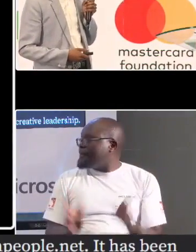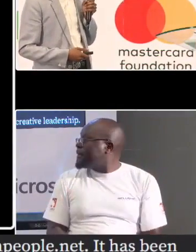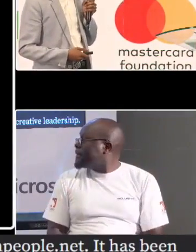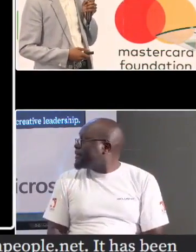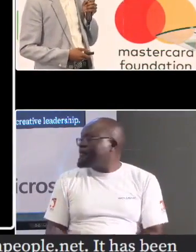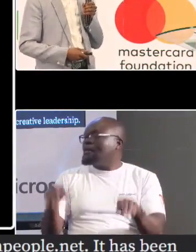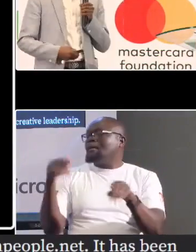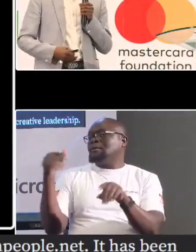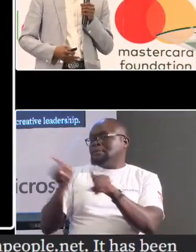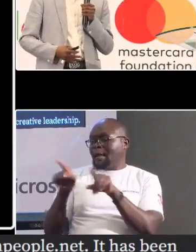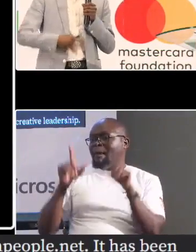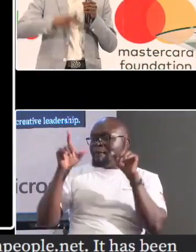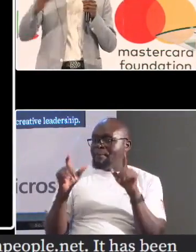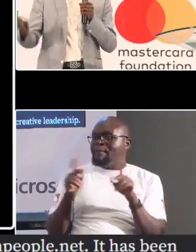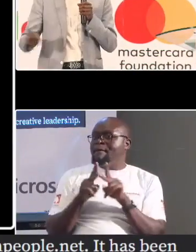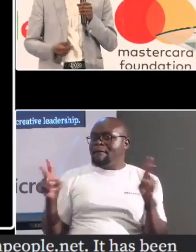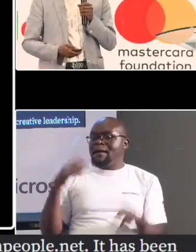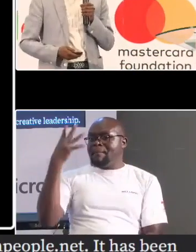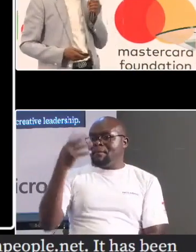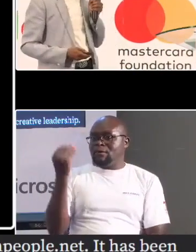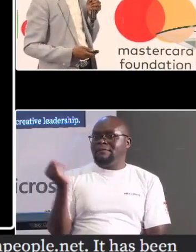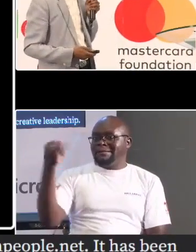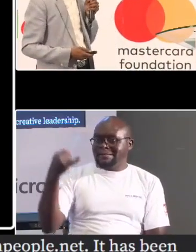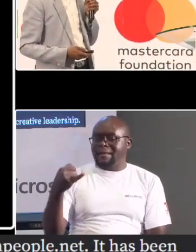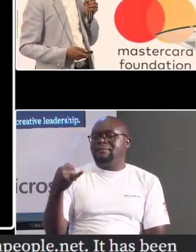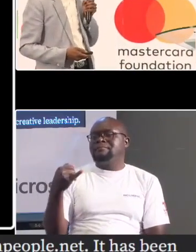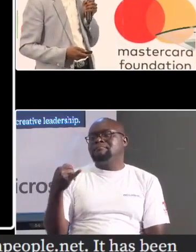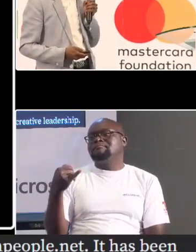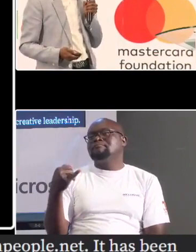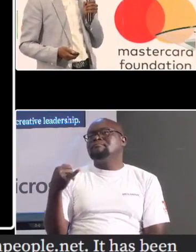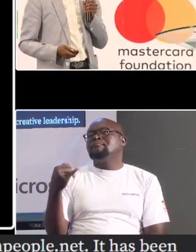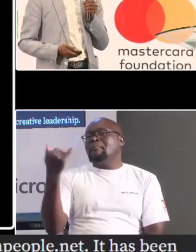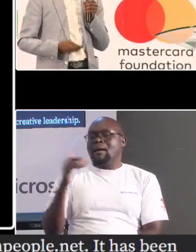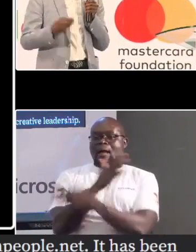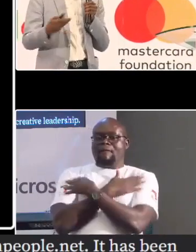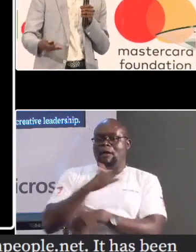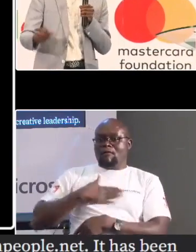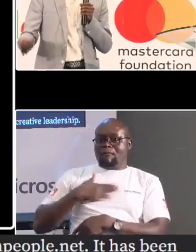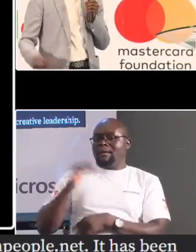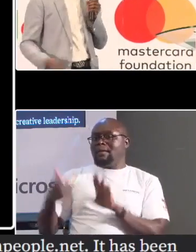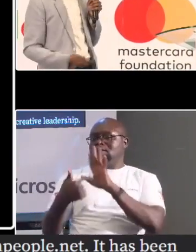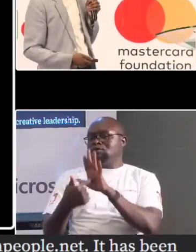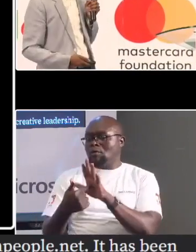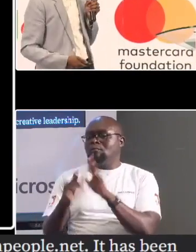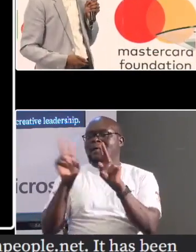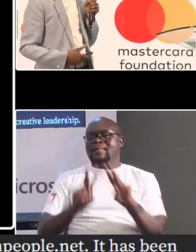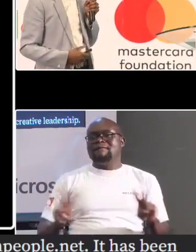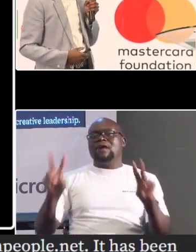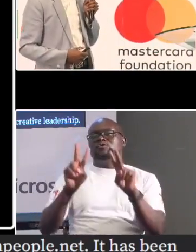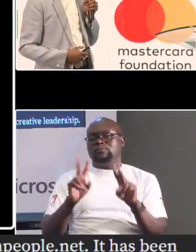And on screen is a very beautifully designed graphic by a colleague of mine that depicts those 3